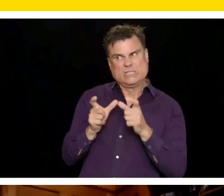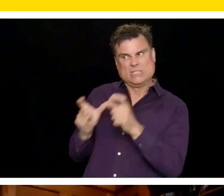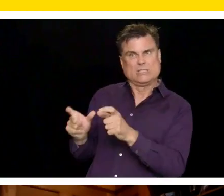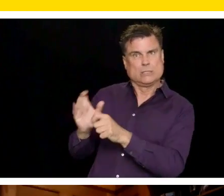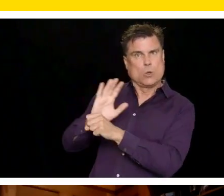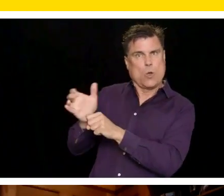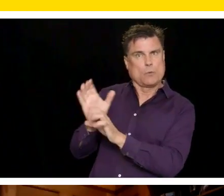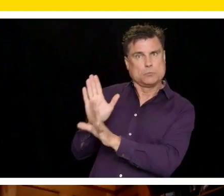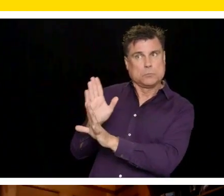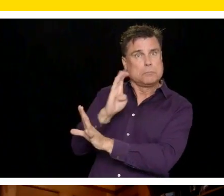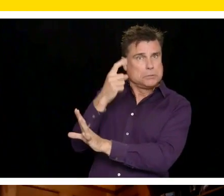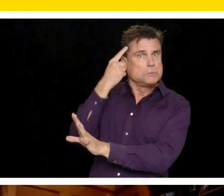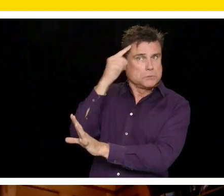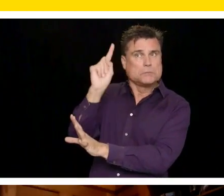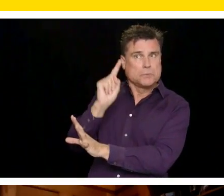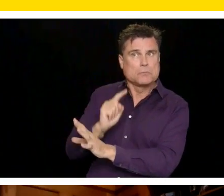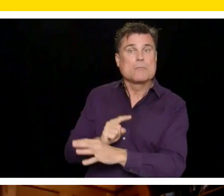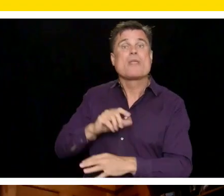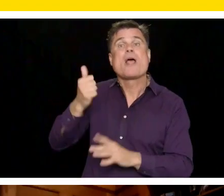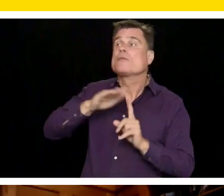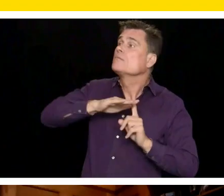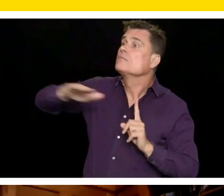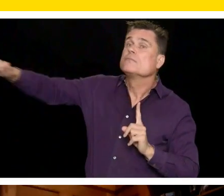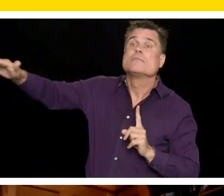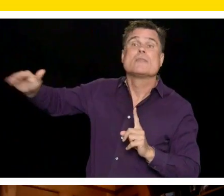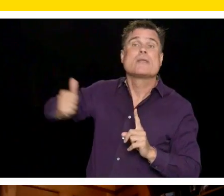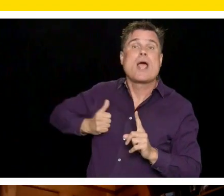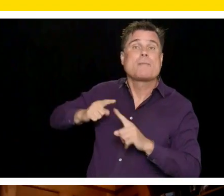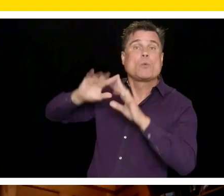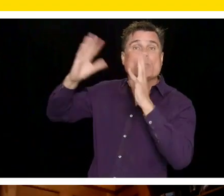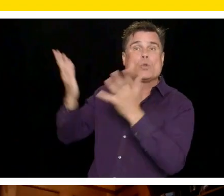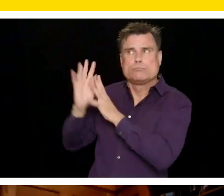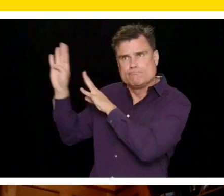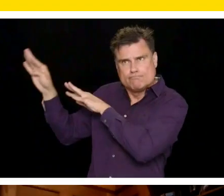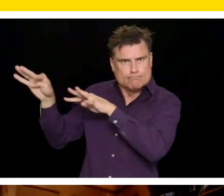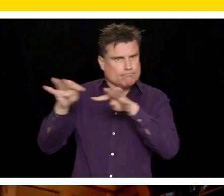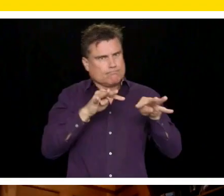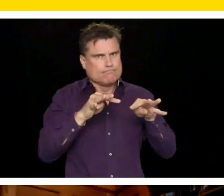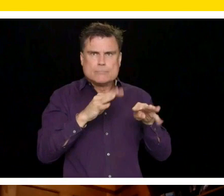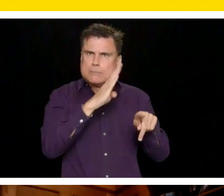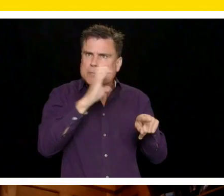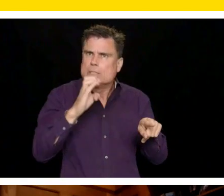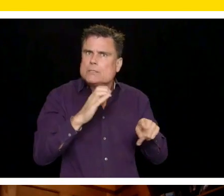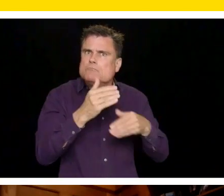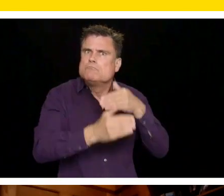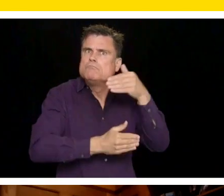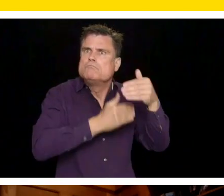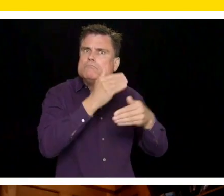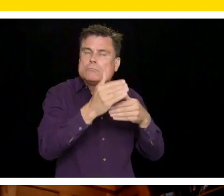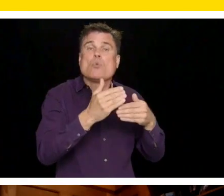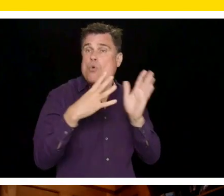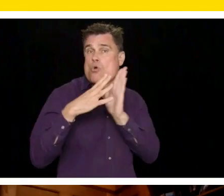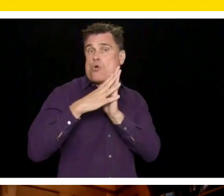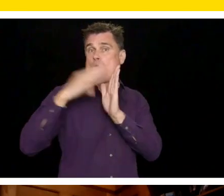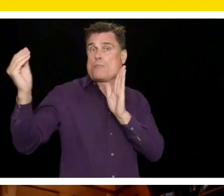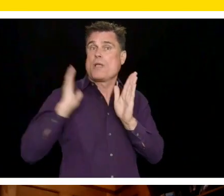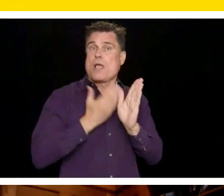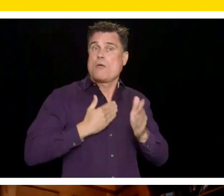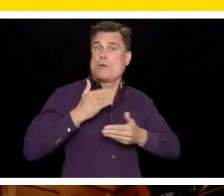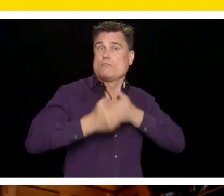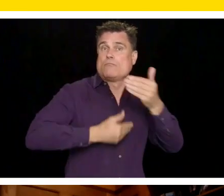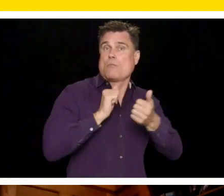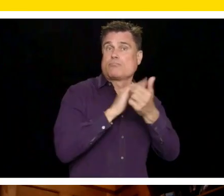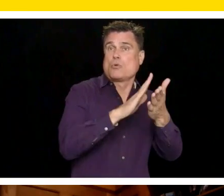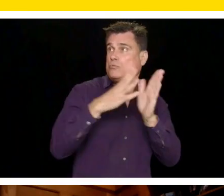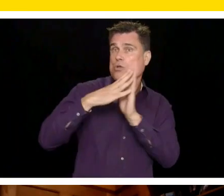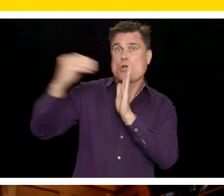understand how we did it. So thank all of you for all your good work. I know it was not easy at all. And thank